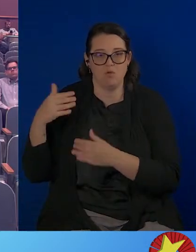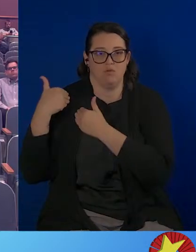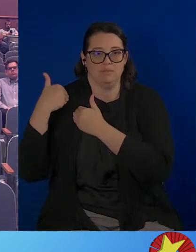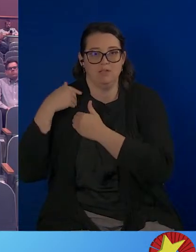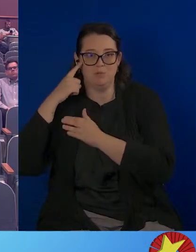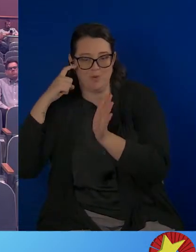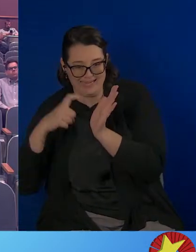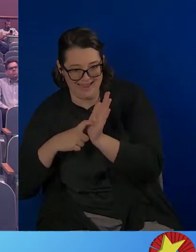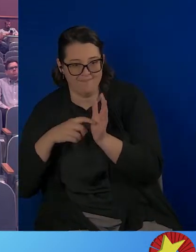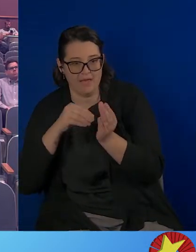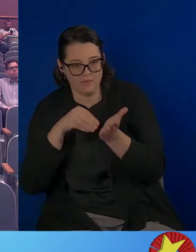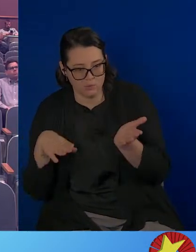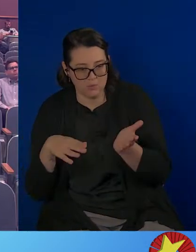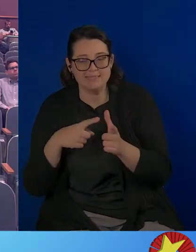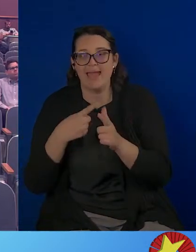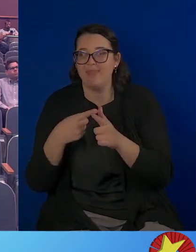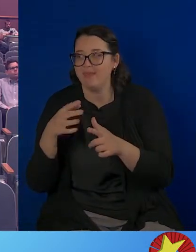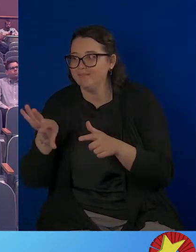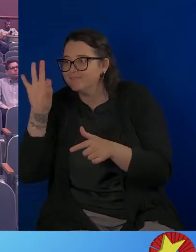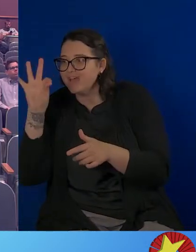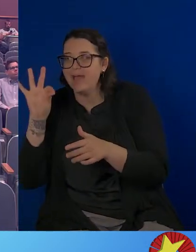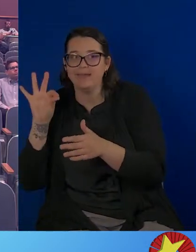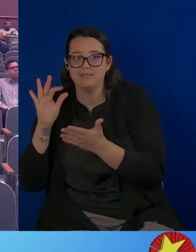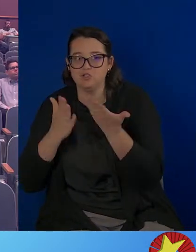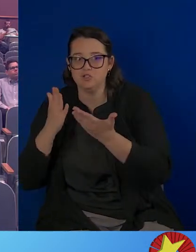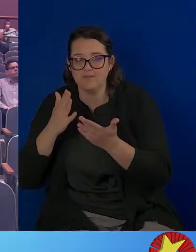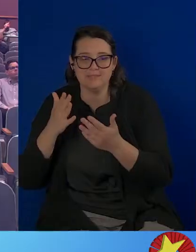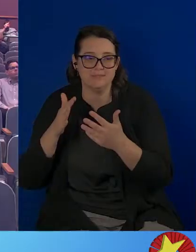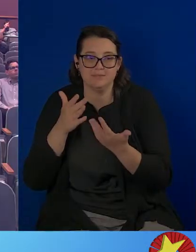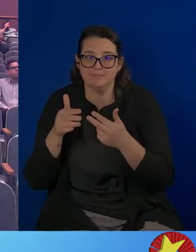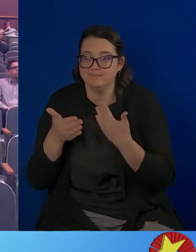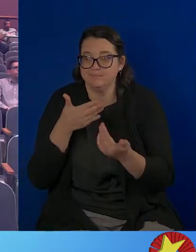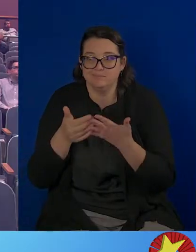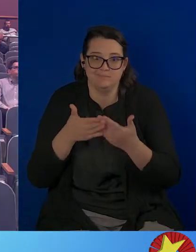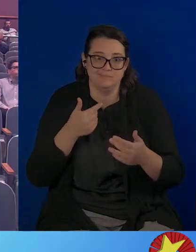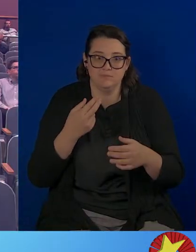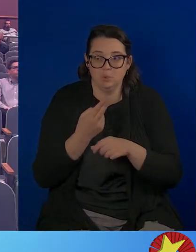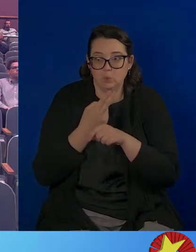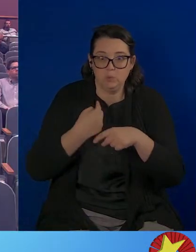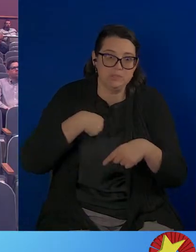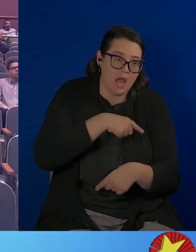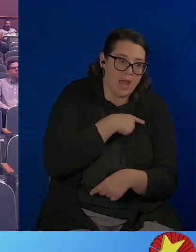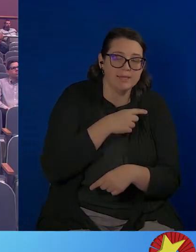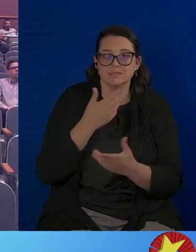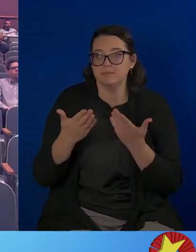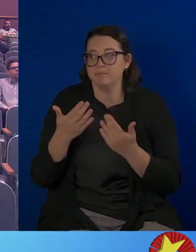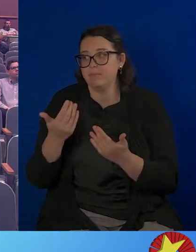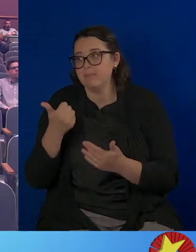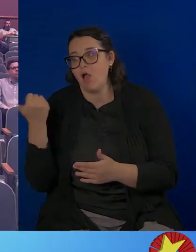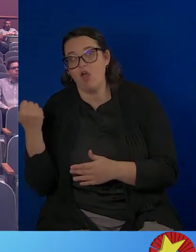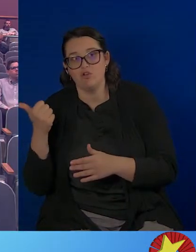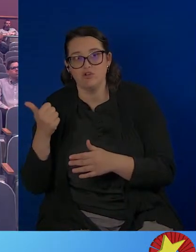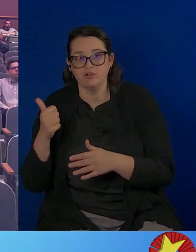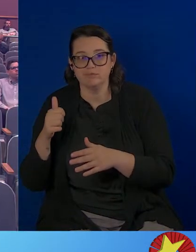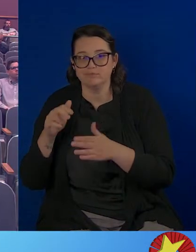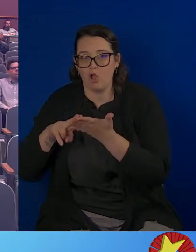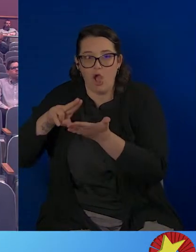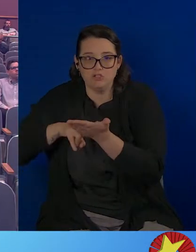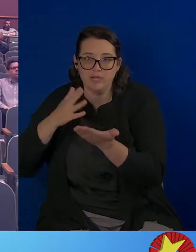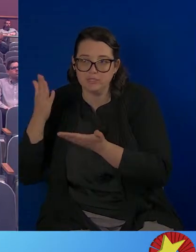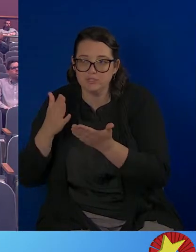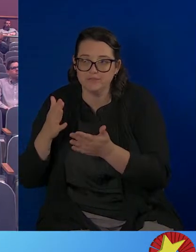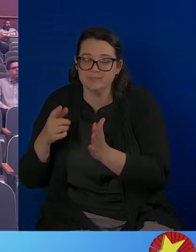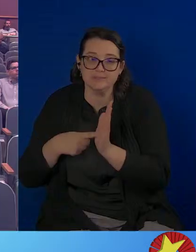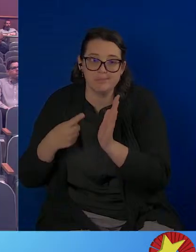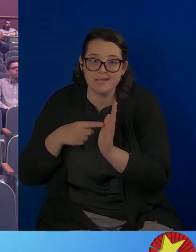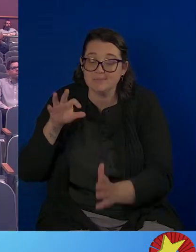get them services, whether it's through us or other contracted services. Some of those districts use FBC. Okay. Some other districts have their